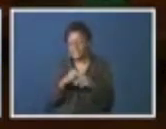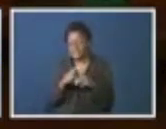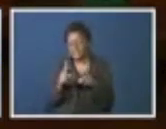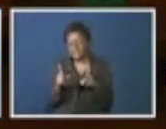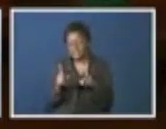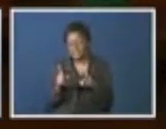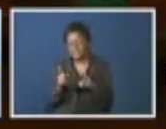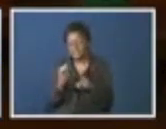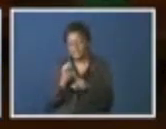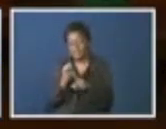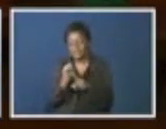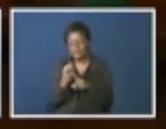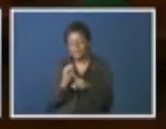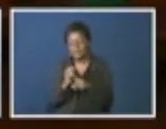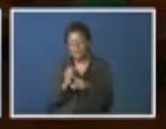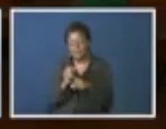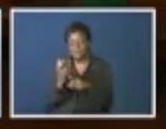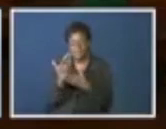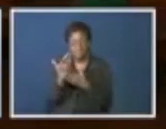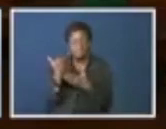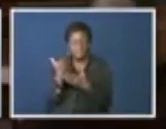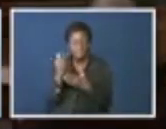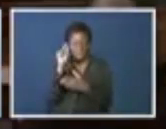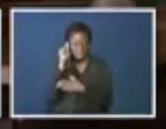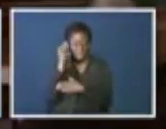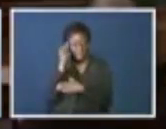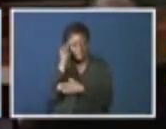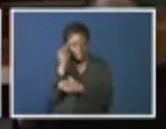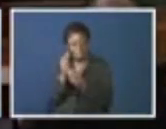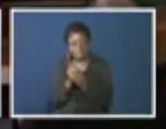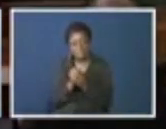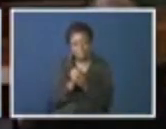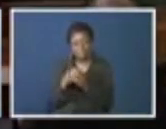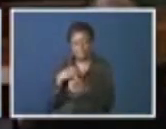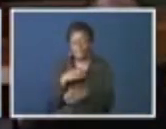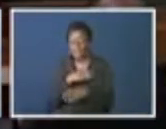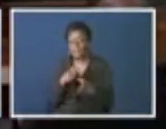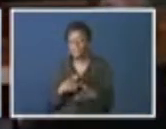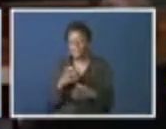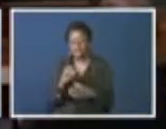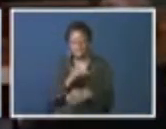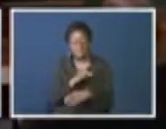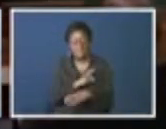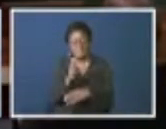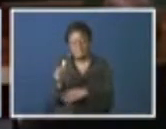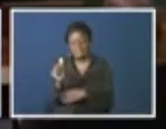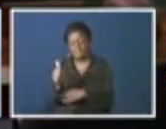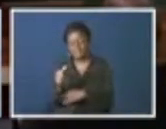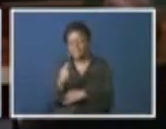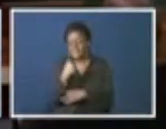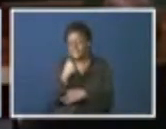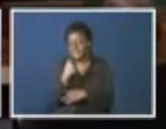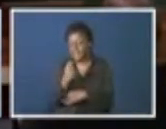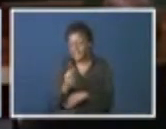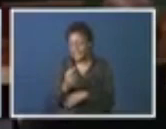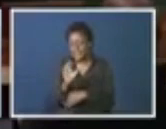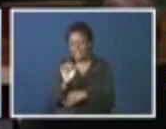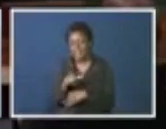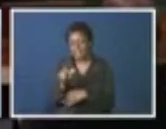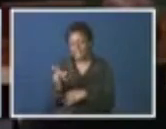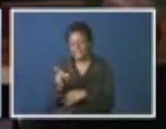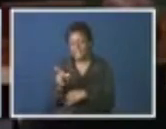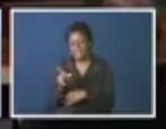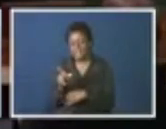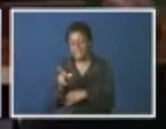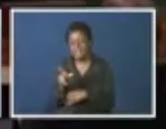previous administration with respect to the manpower shortage. The commissioner of police himself has said that he is short